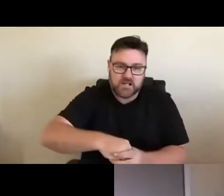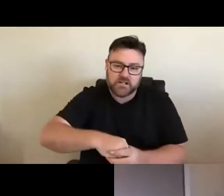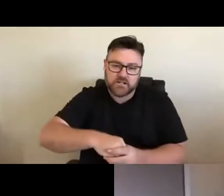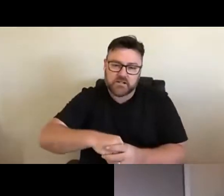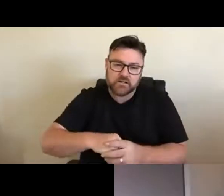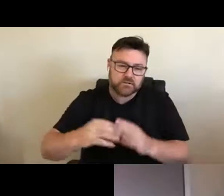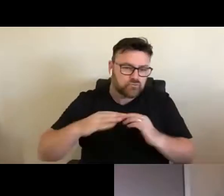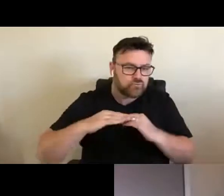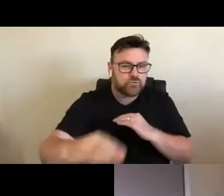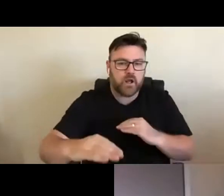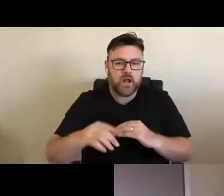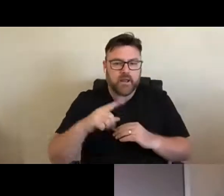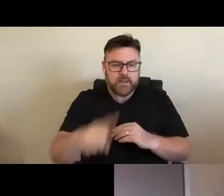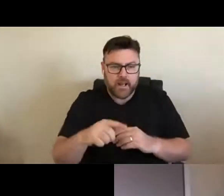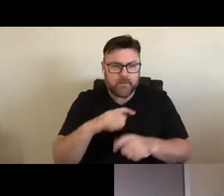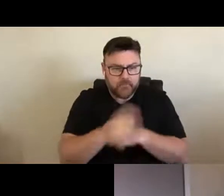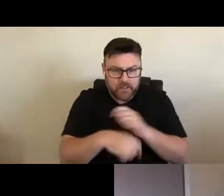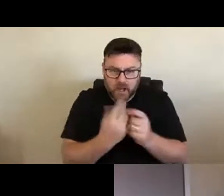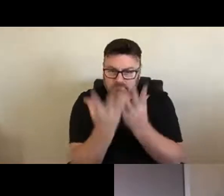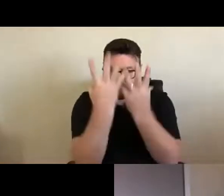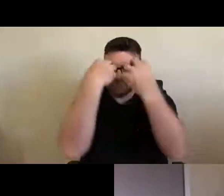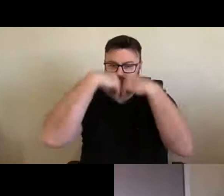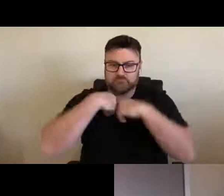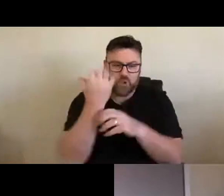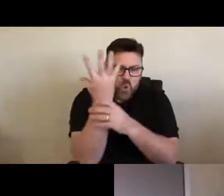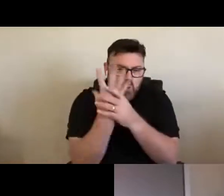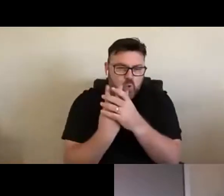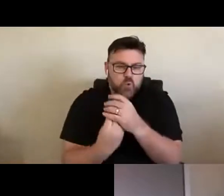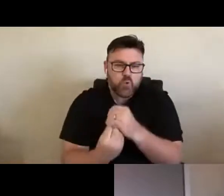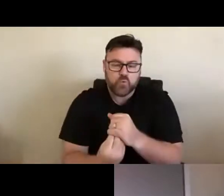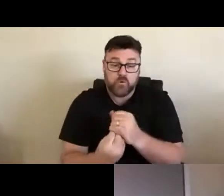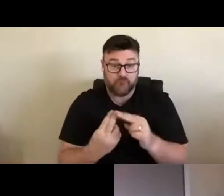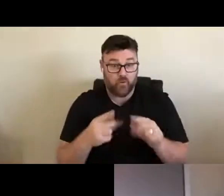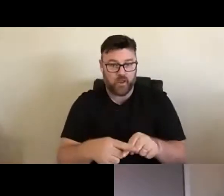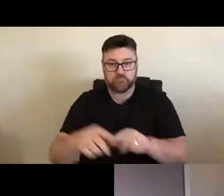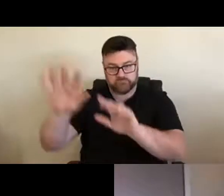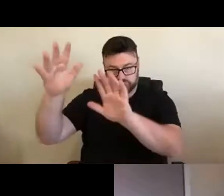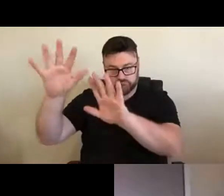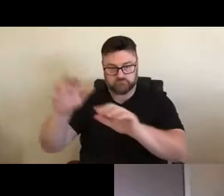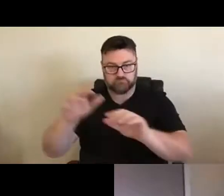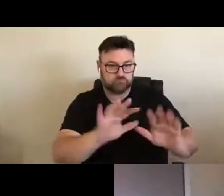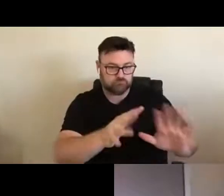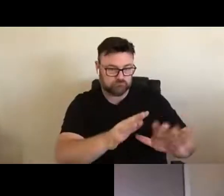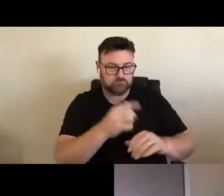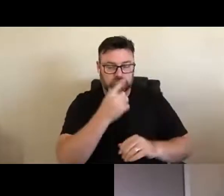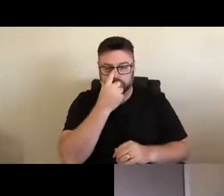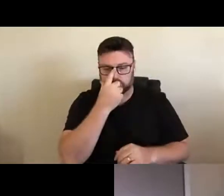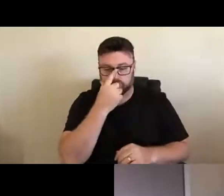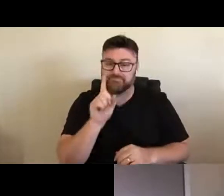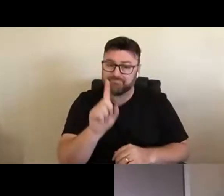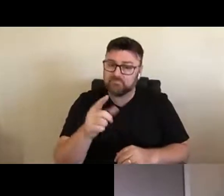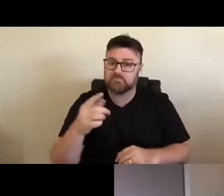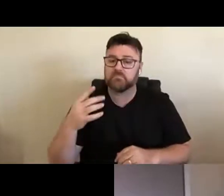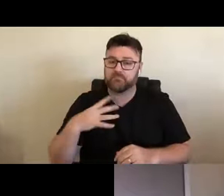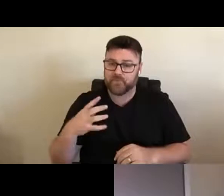a part of their sensibility, and for that I applaud them. But we really need to go back and